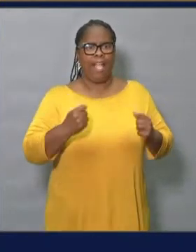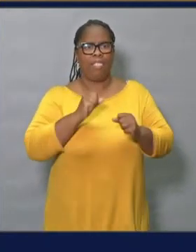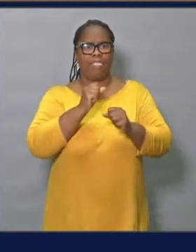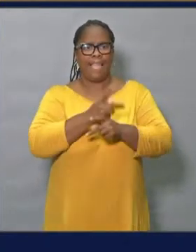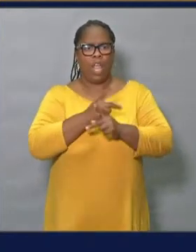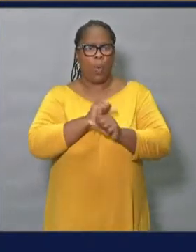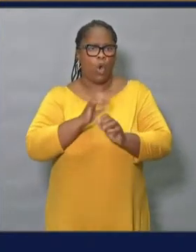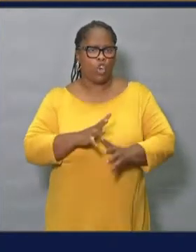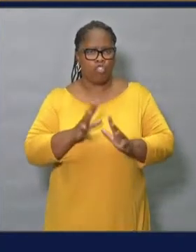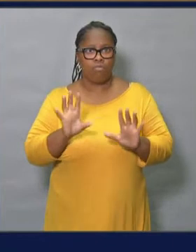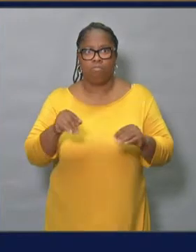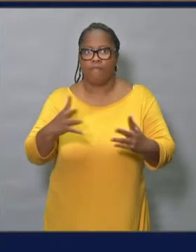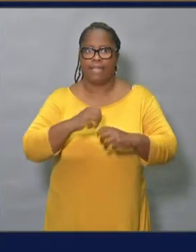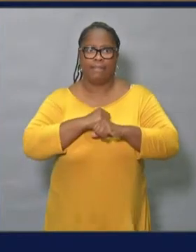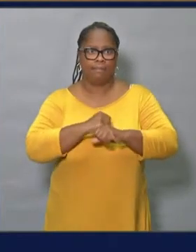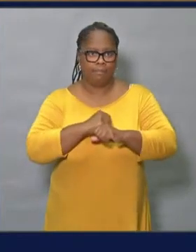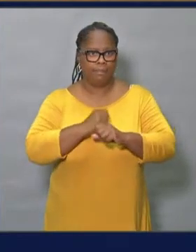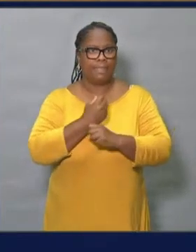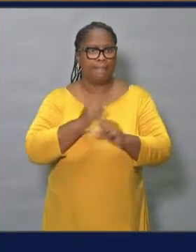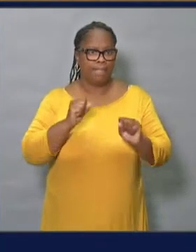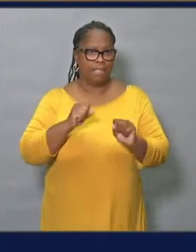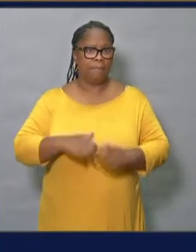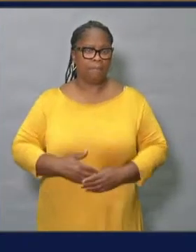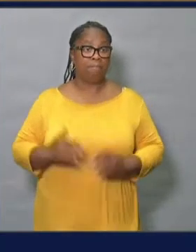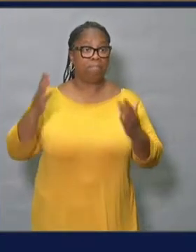safety as possible. The next slide.